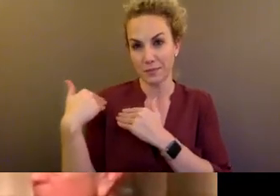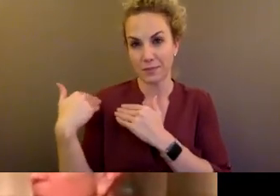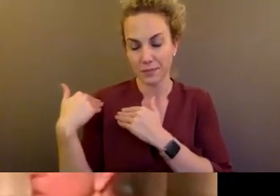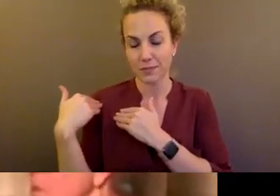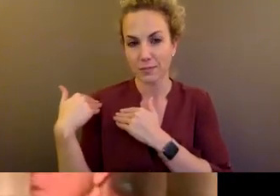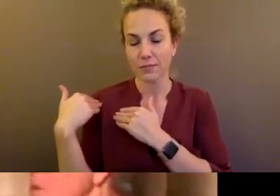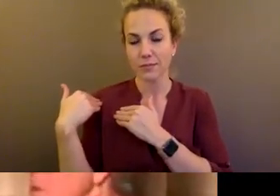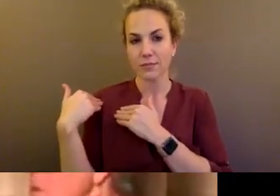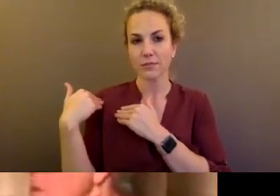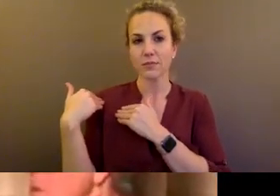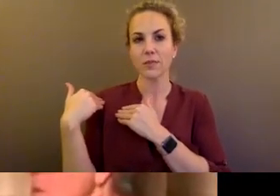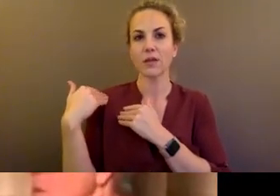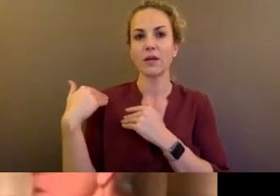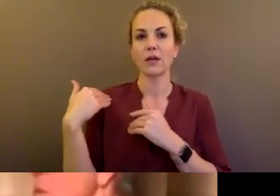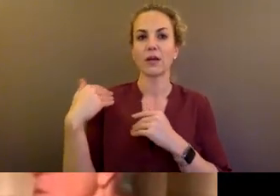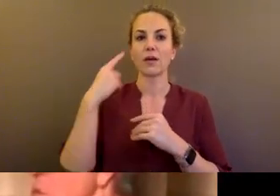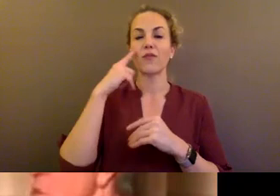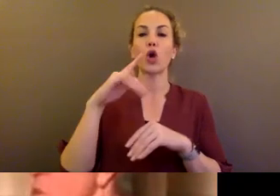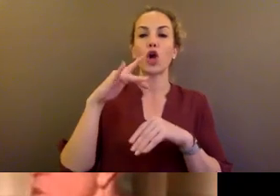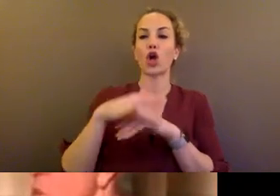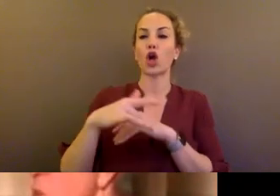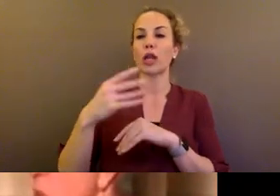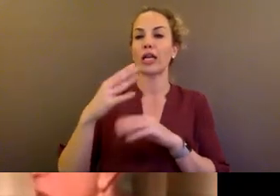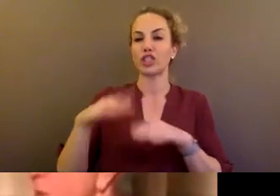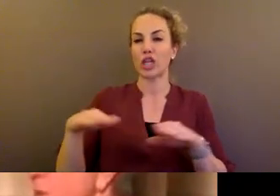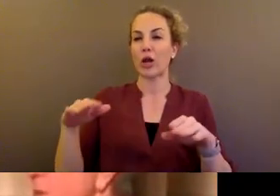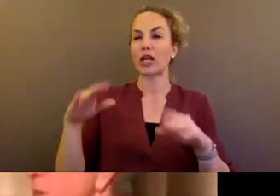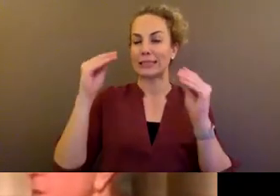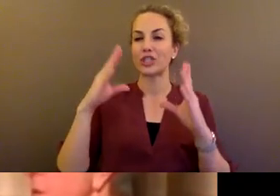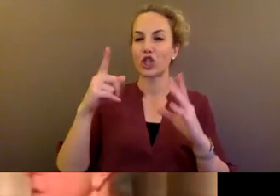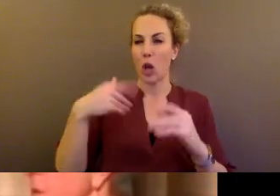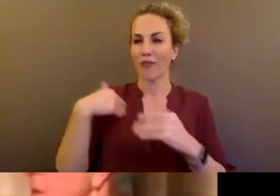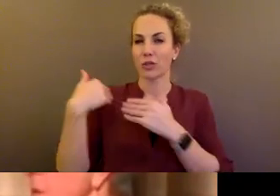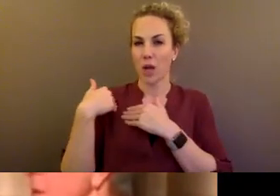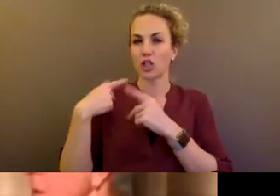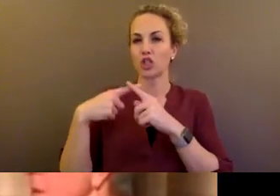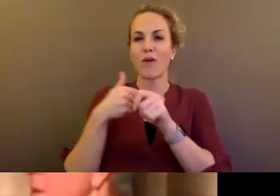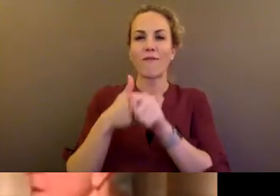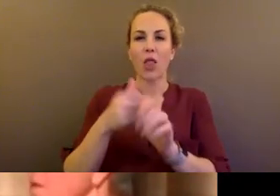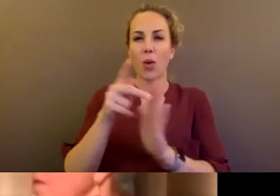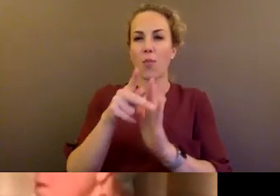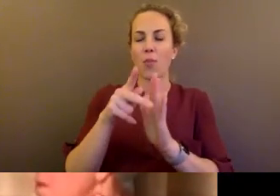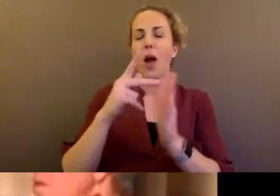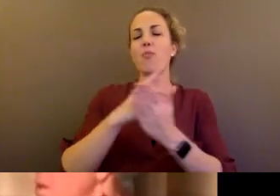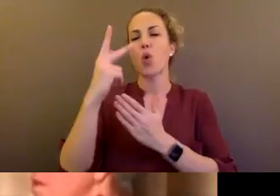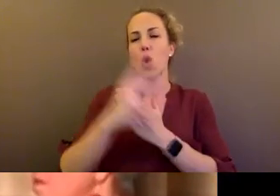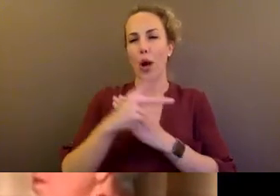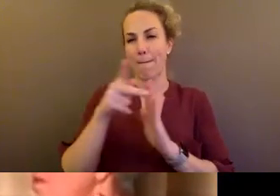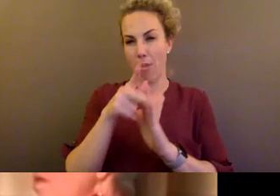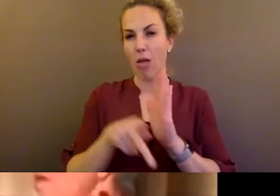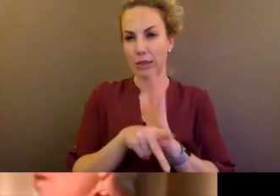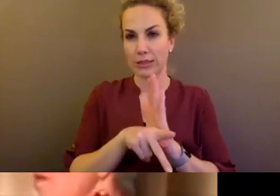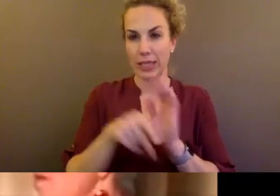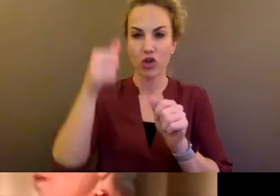is that for an early childhood teacher, you have the responsibility to follow all program policies. So that's part of it as well,